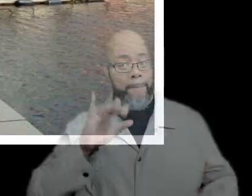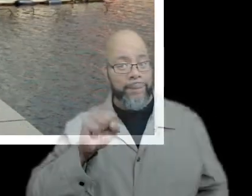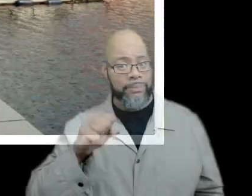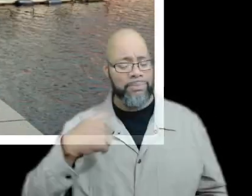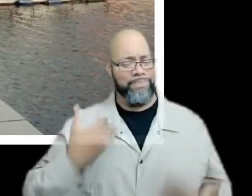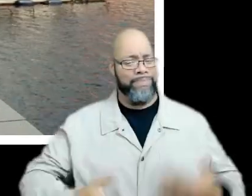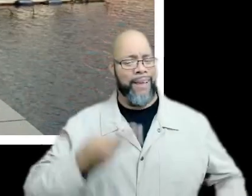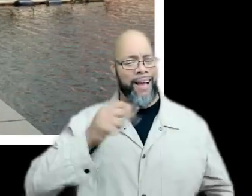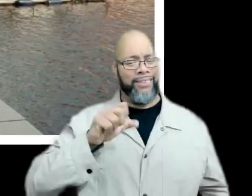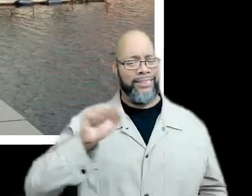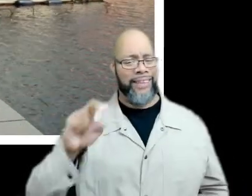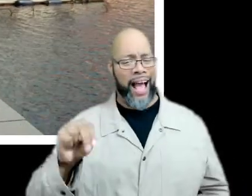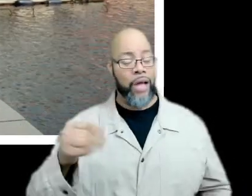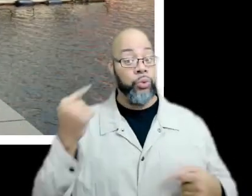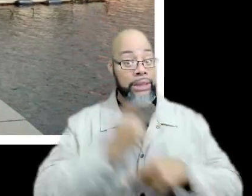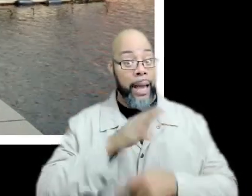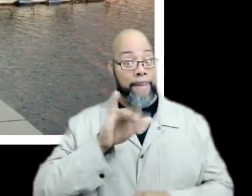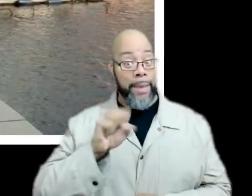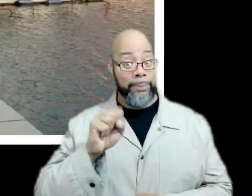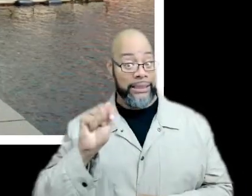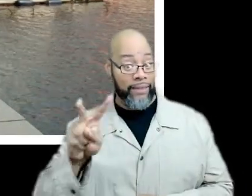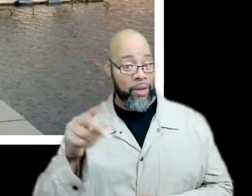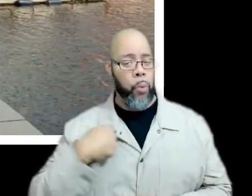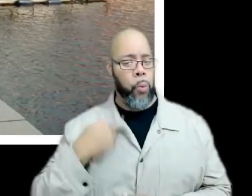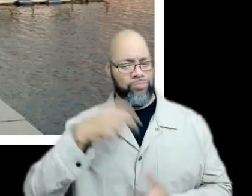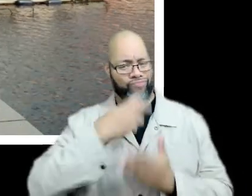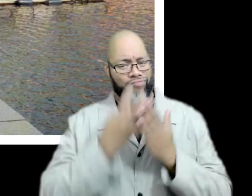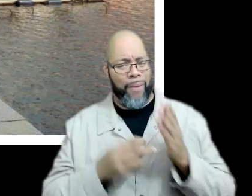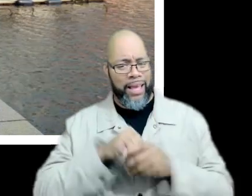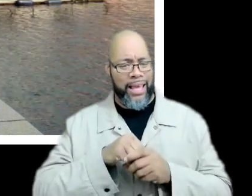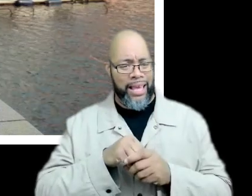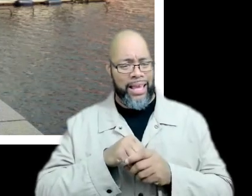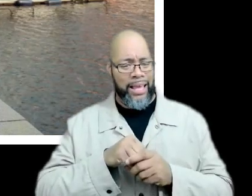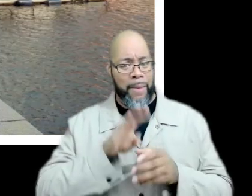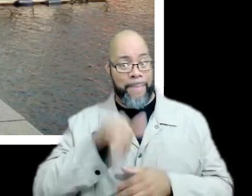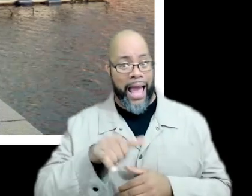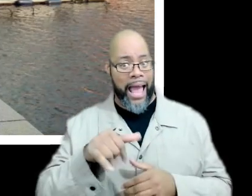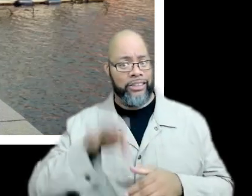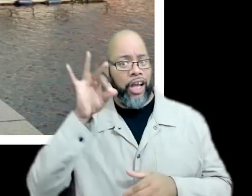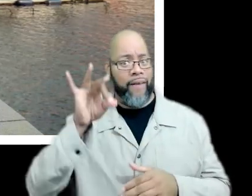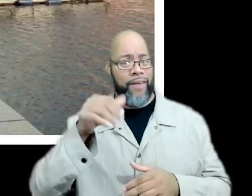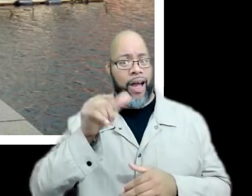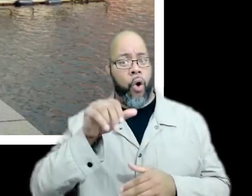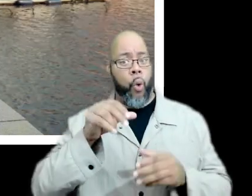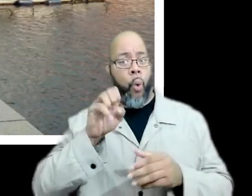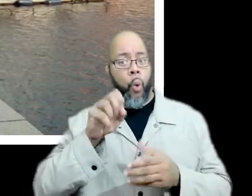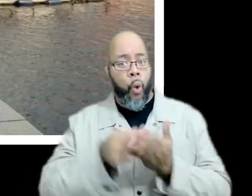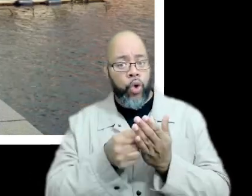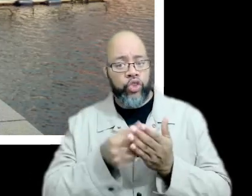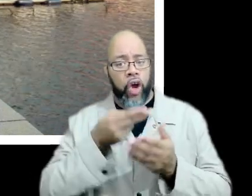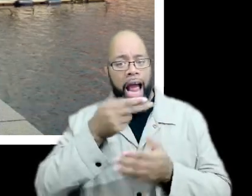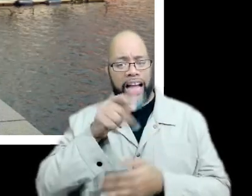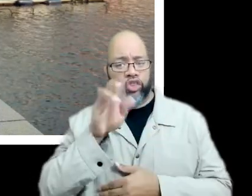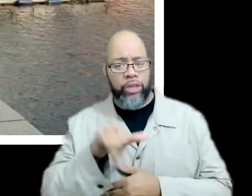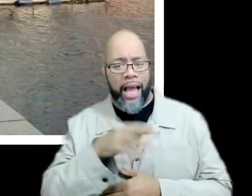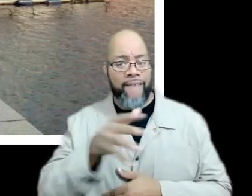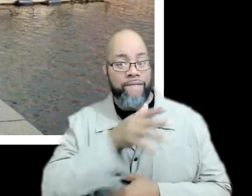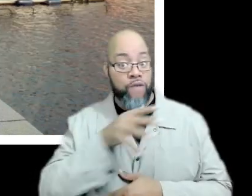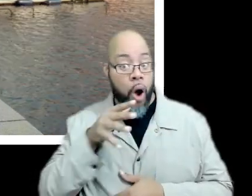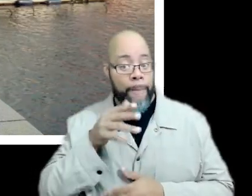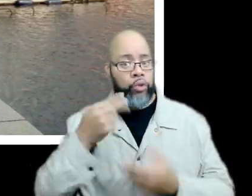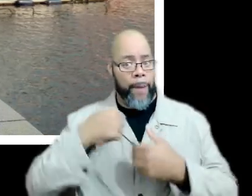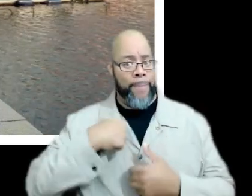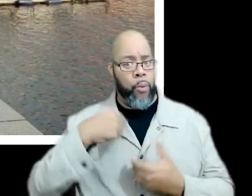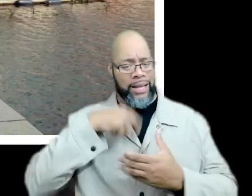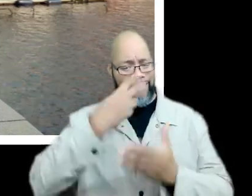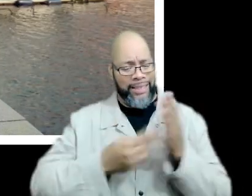What up, BIMS? It's your boy Hassan, and today on BIMS TV, we're gonna jump into the bay to discover oyster hatcheries and oyster farming. Join